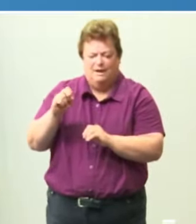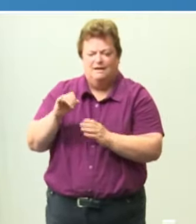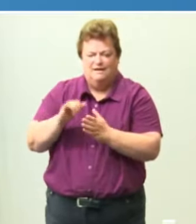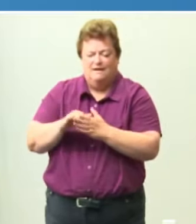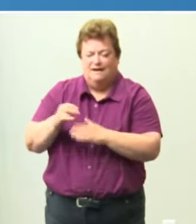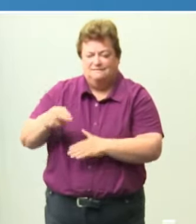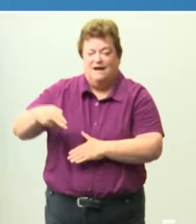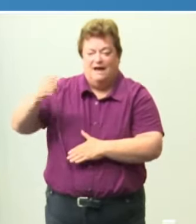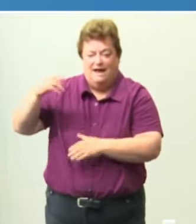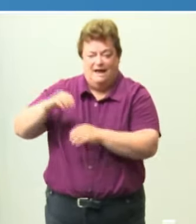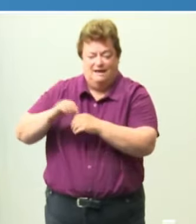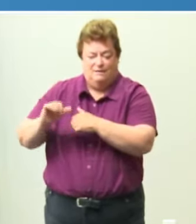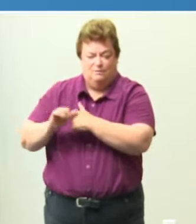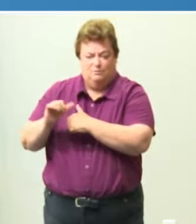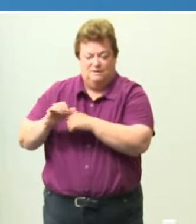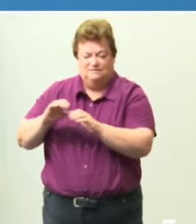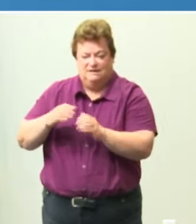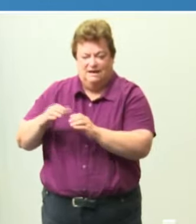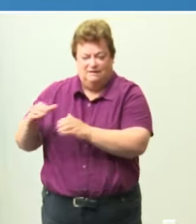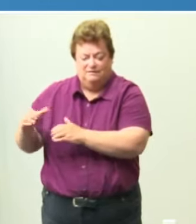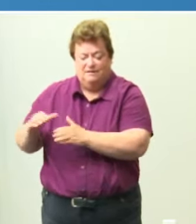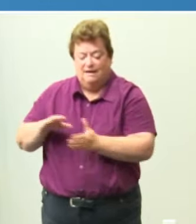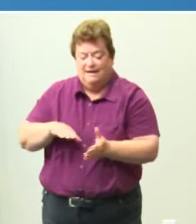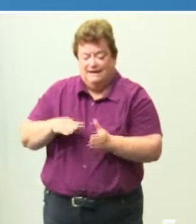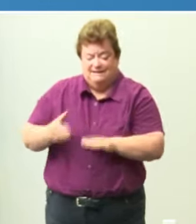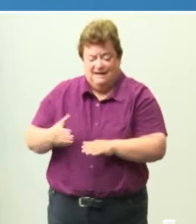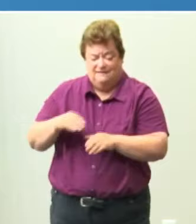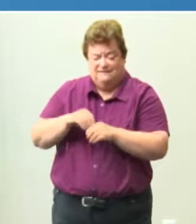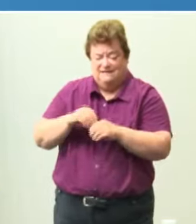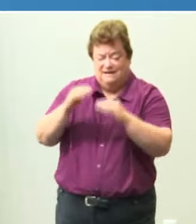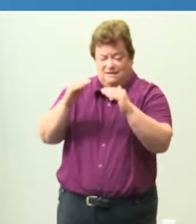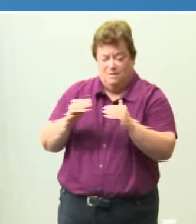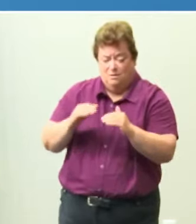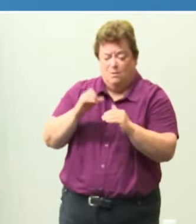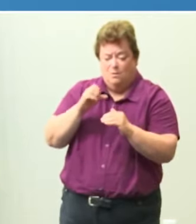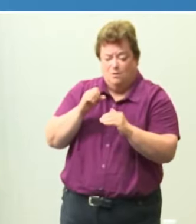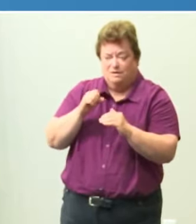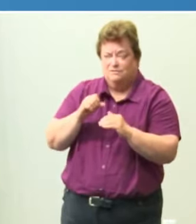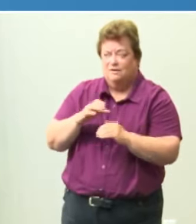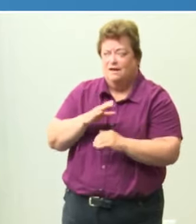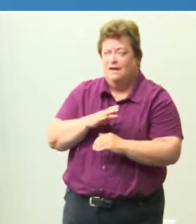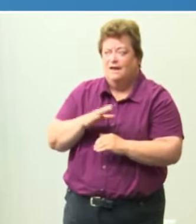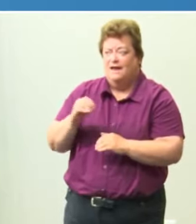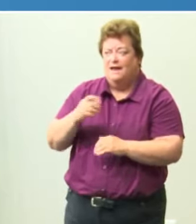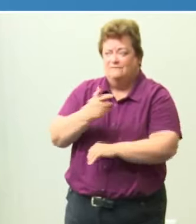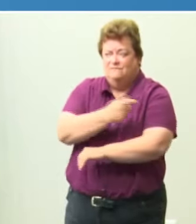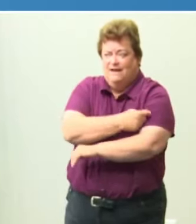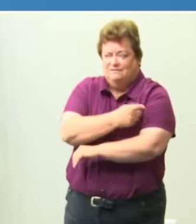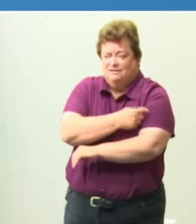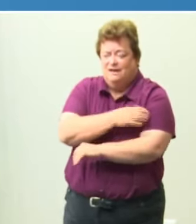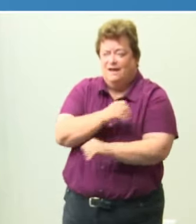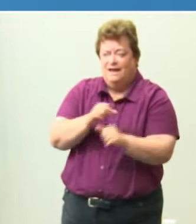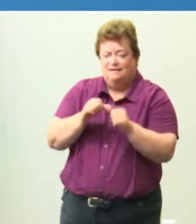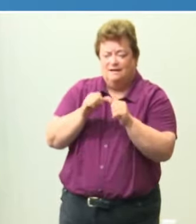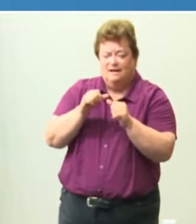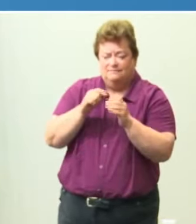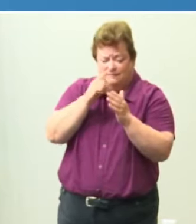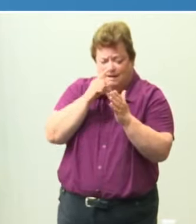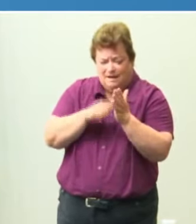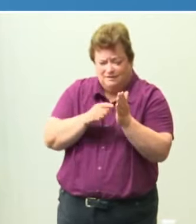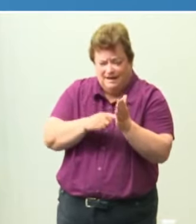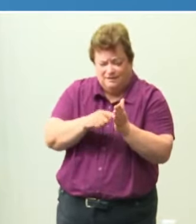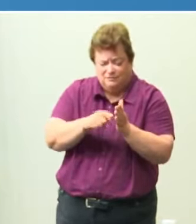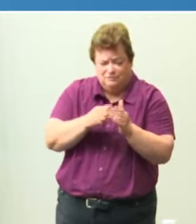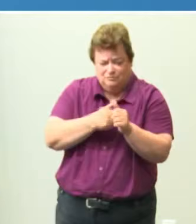in the red category. Deaths are in the orange. And the vaccination rate and contact tracing and testing